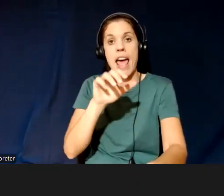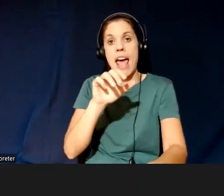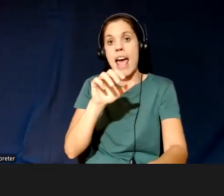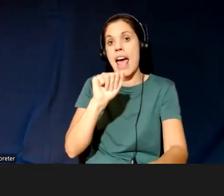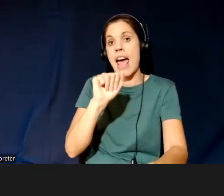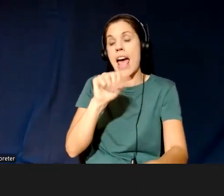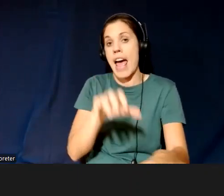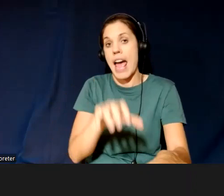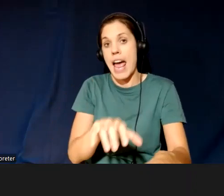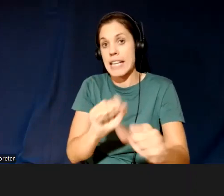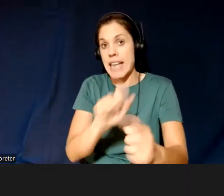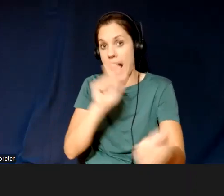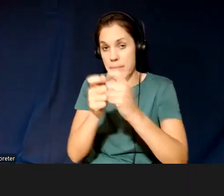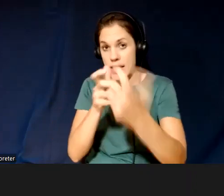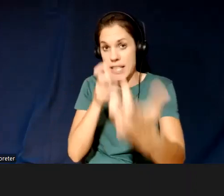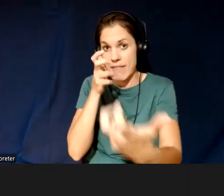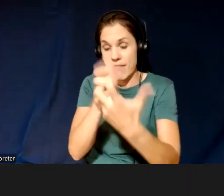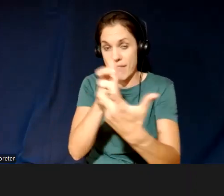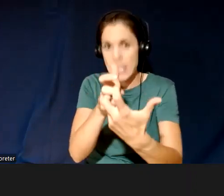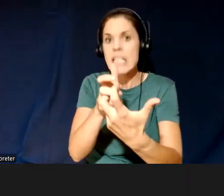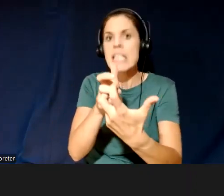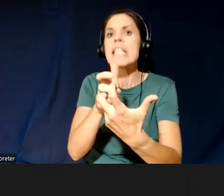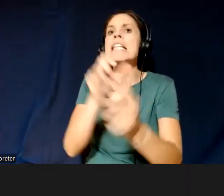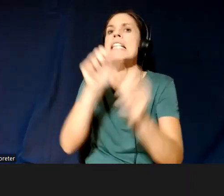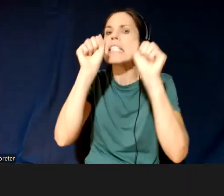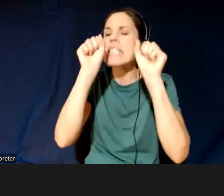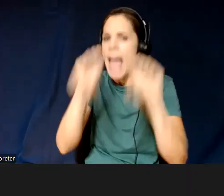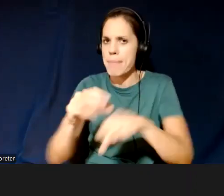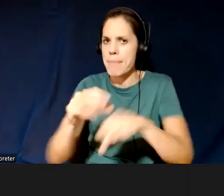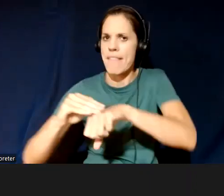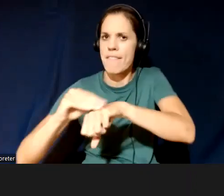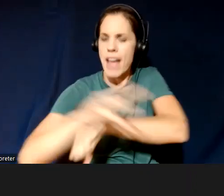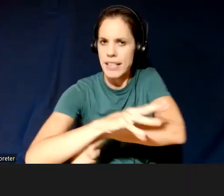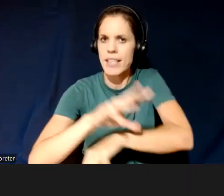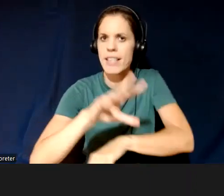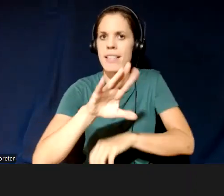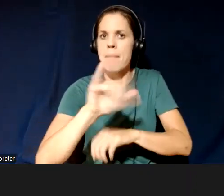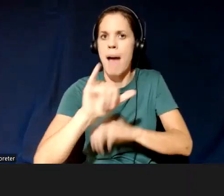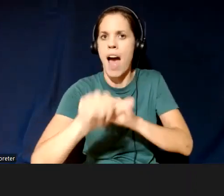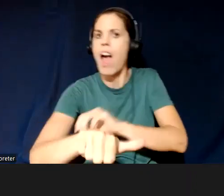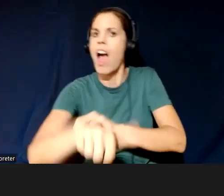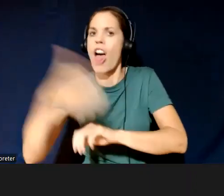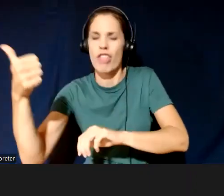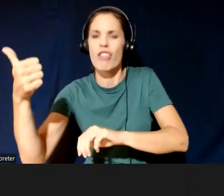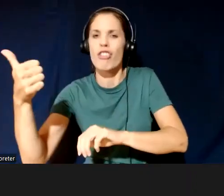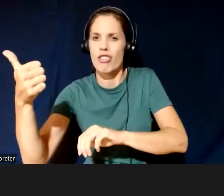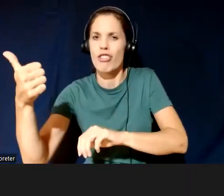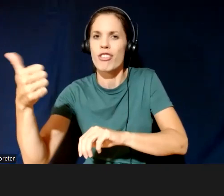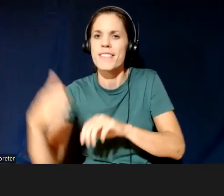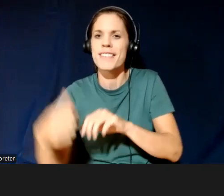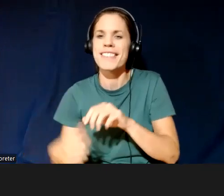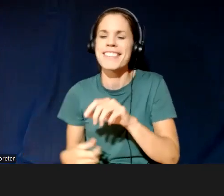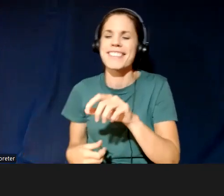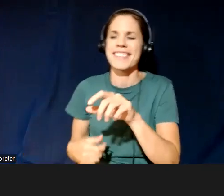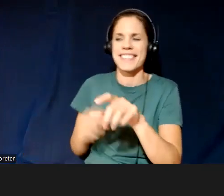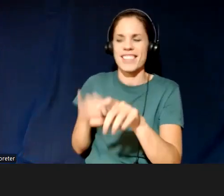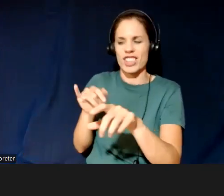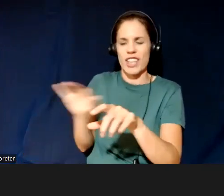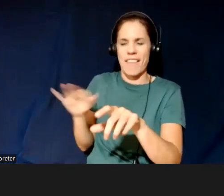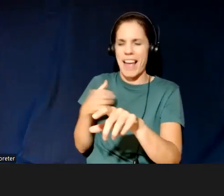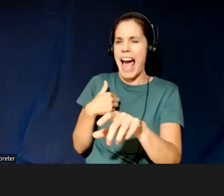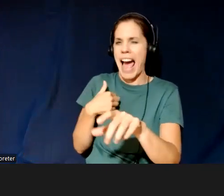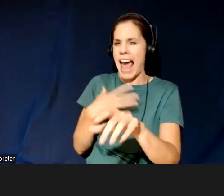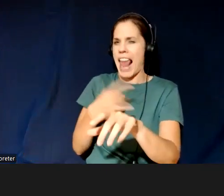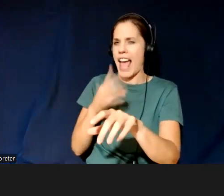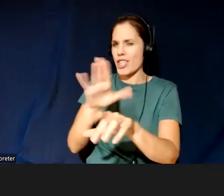by, you know, extrinsic influences. Well, I have to say, I like the way you answered that, because you kind of went around your wheel and how you're thinking about it. So